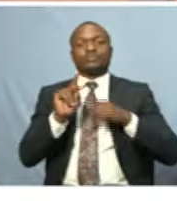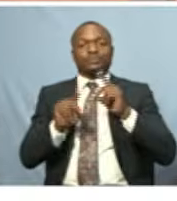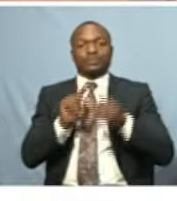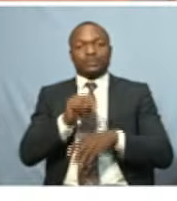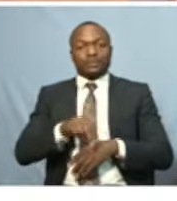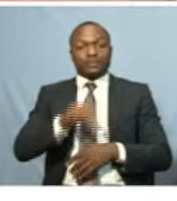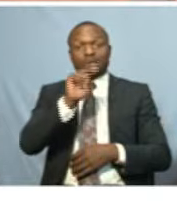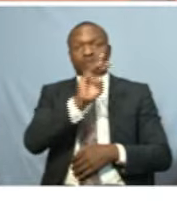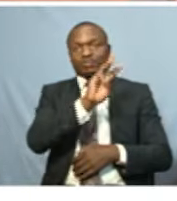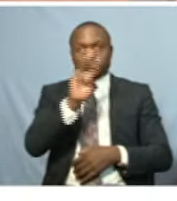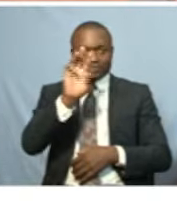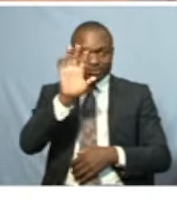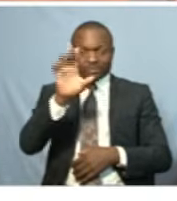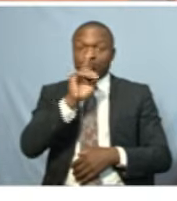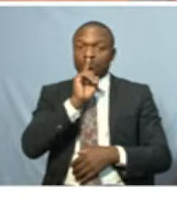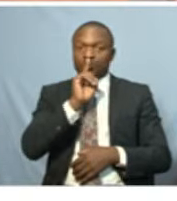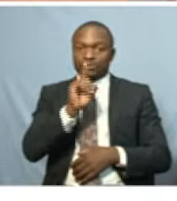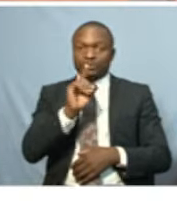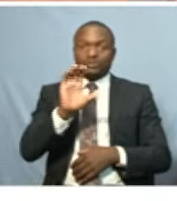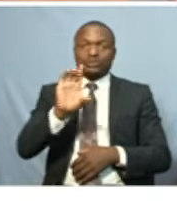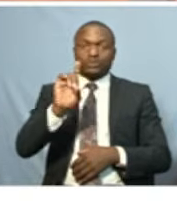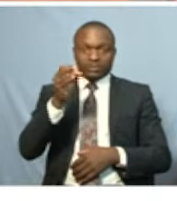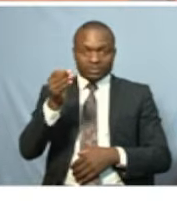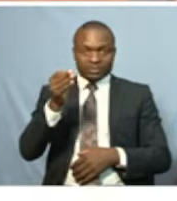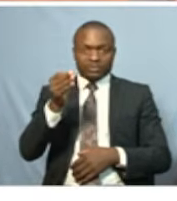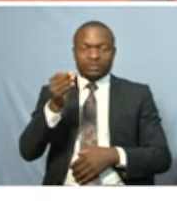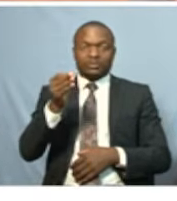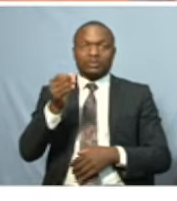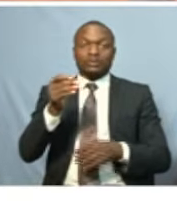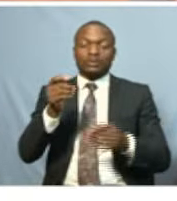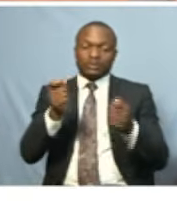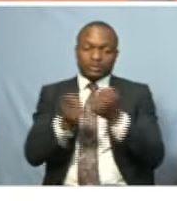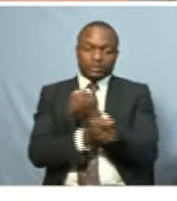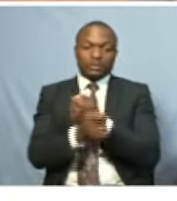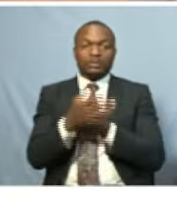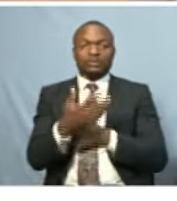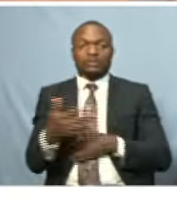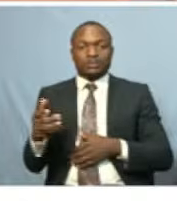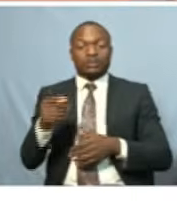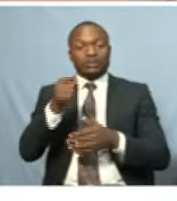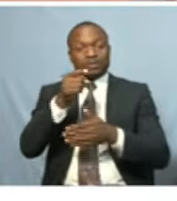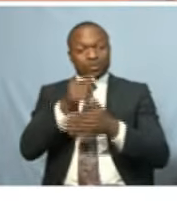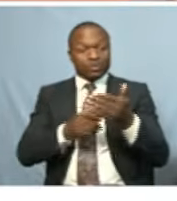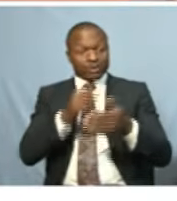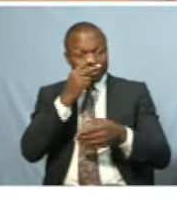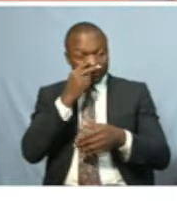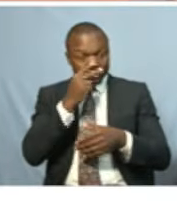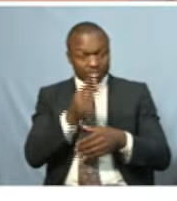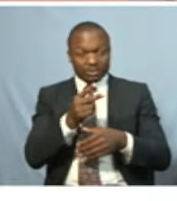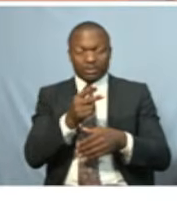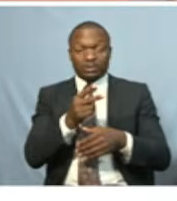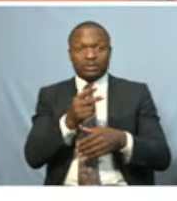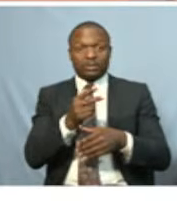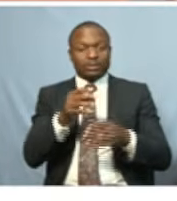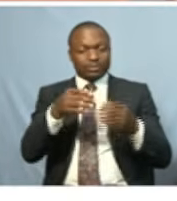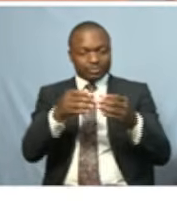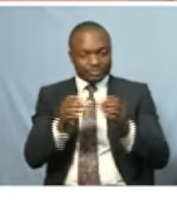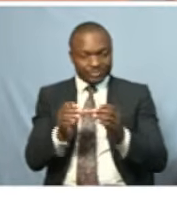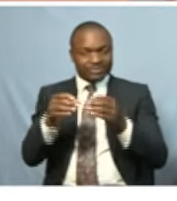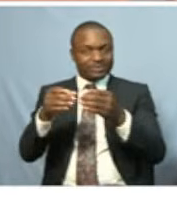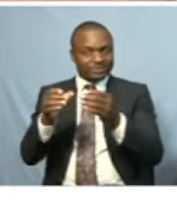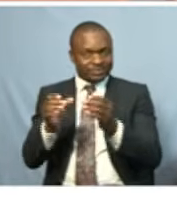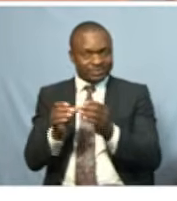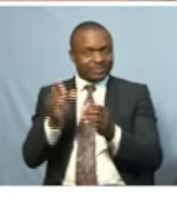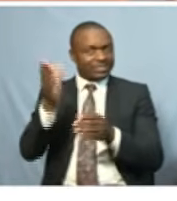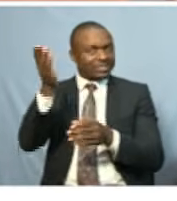Province. For sure, CDF, Madam, is a game changer. What we are seeing in our constituencies, we